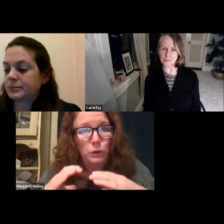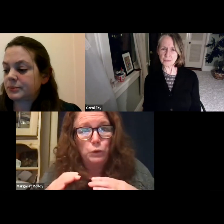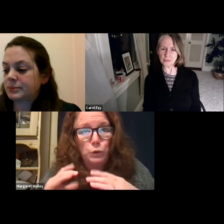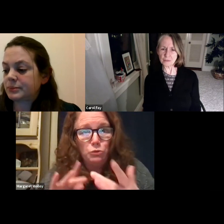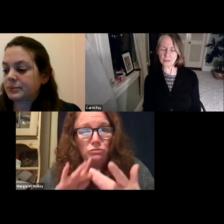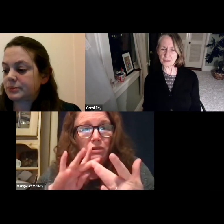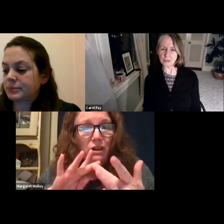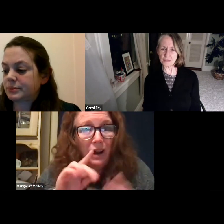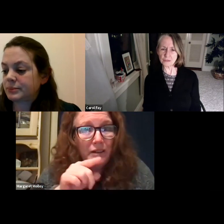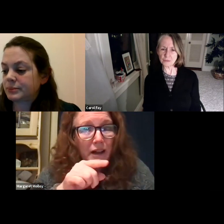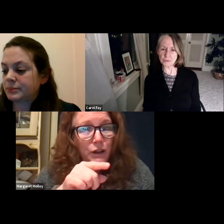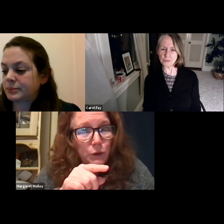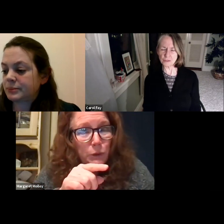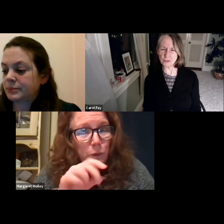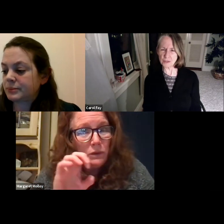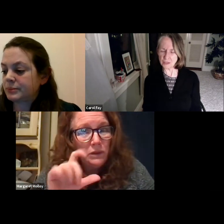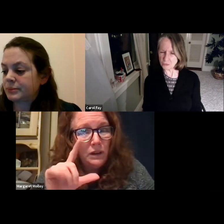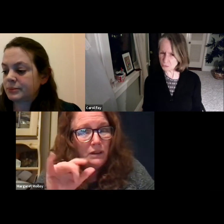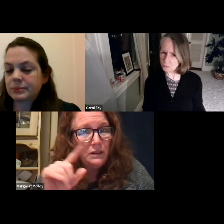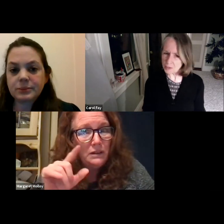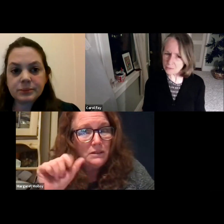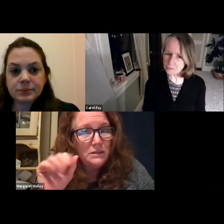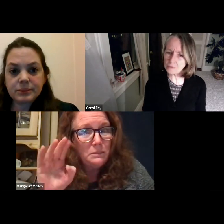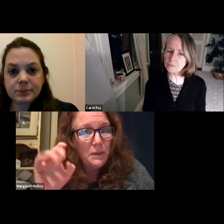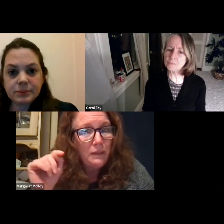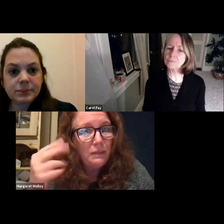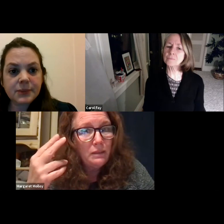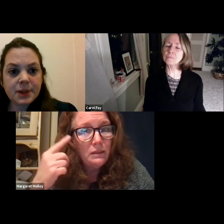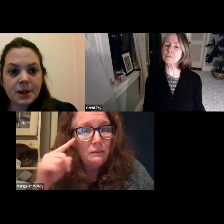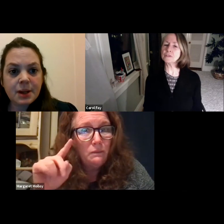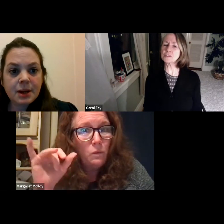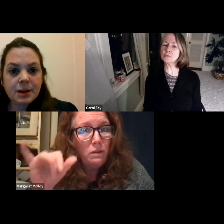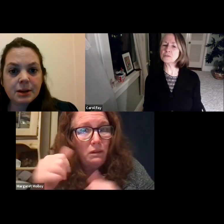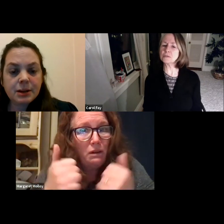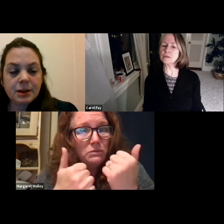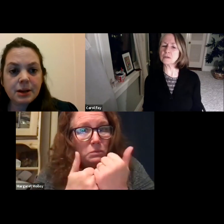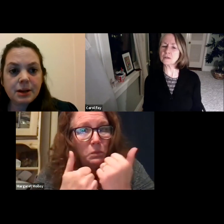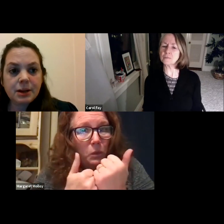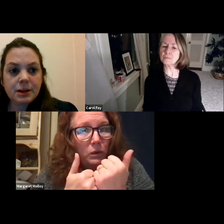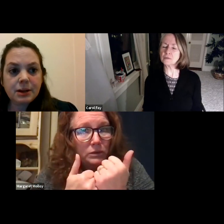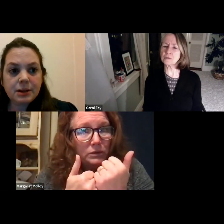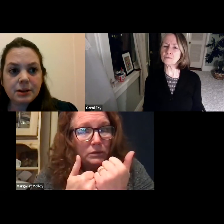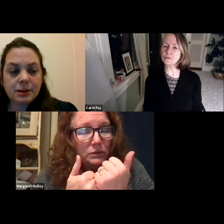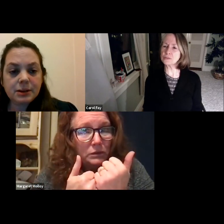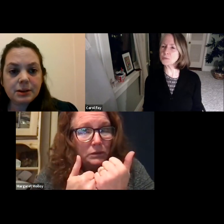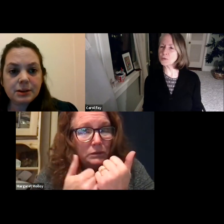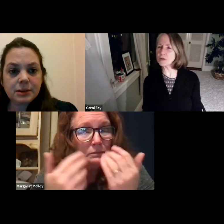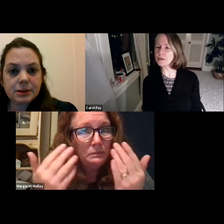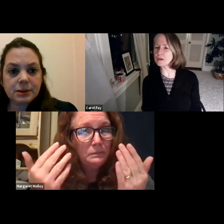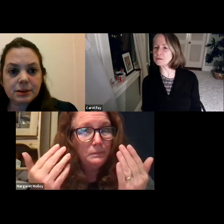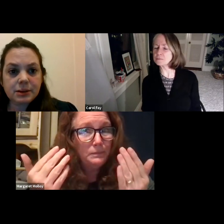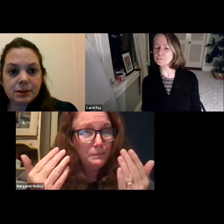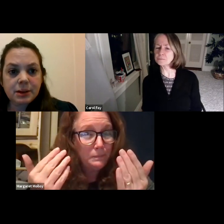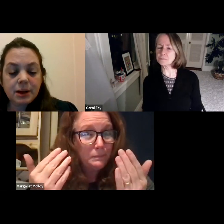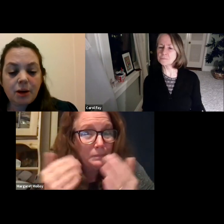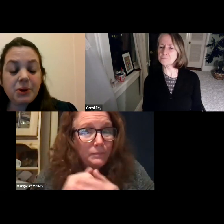of thing that a consumer should contact you about, Elizabeth, for support on